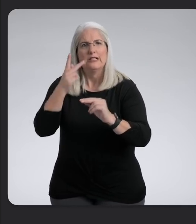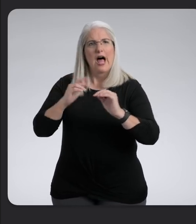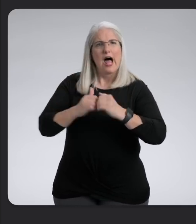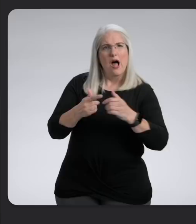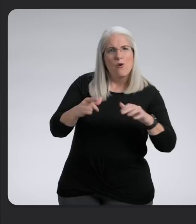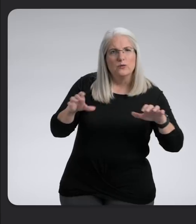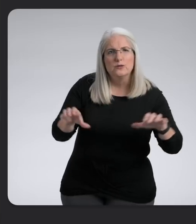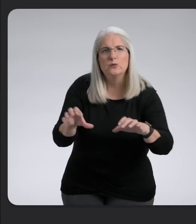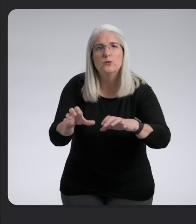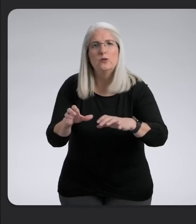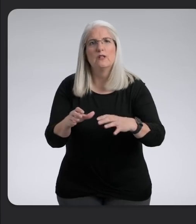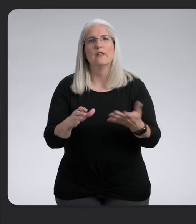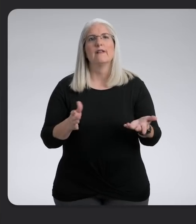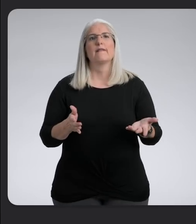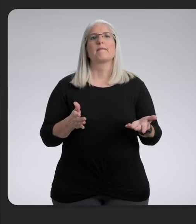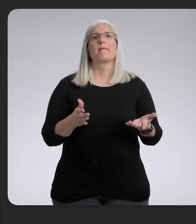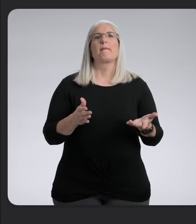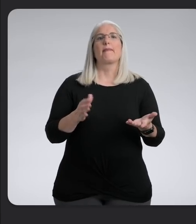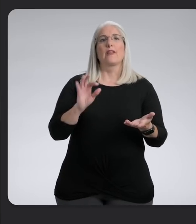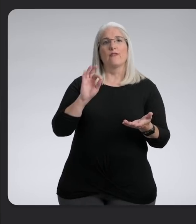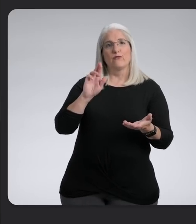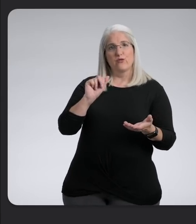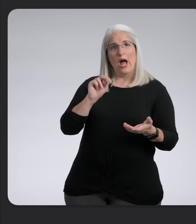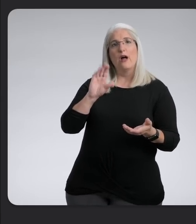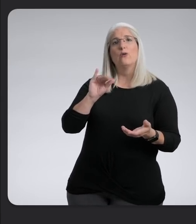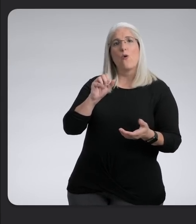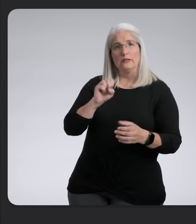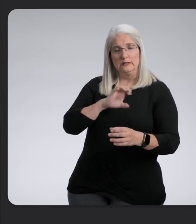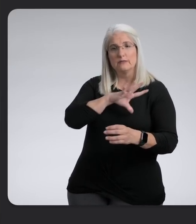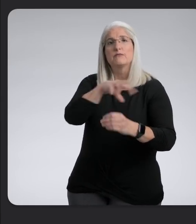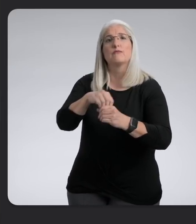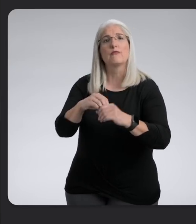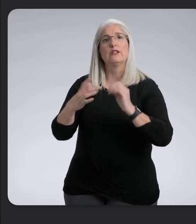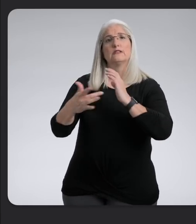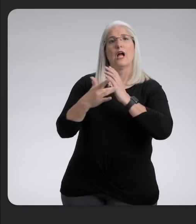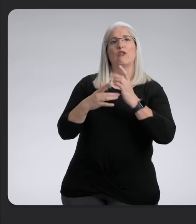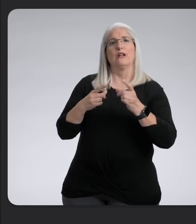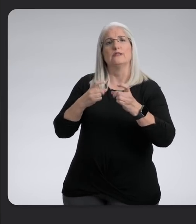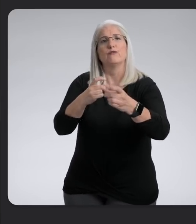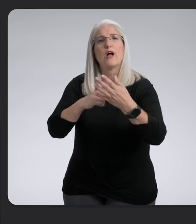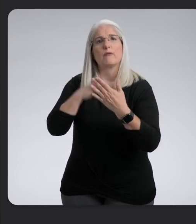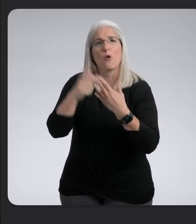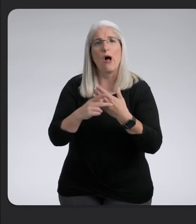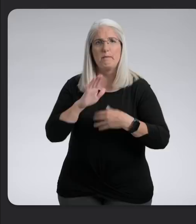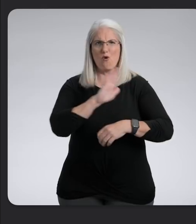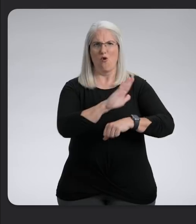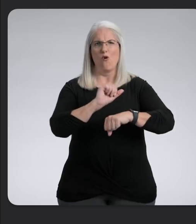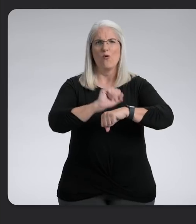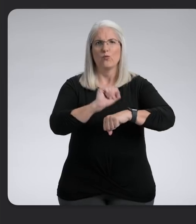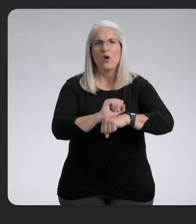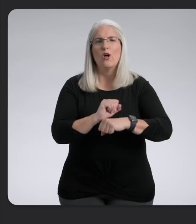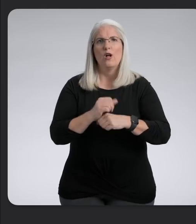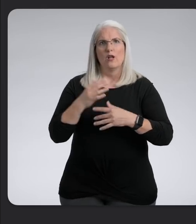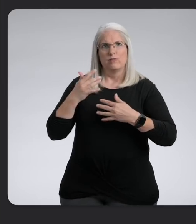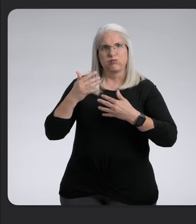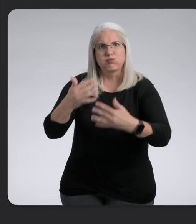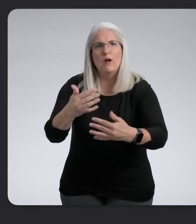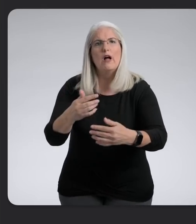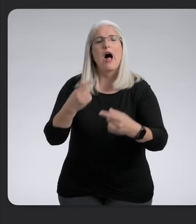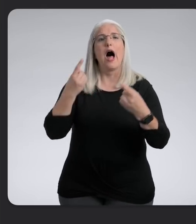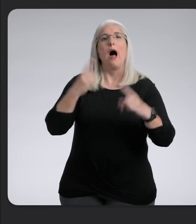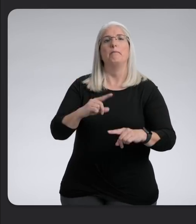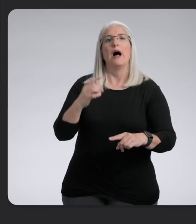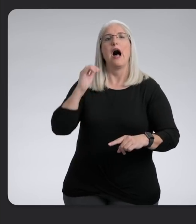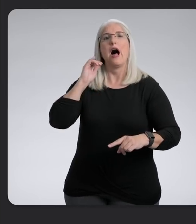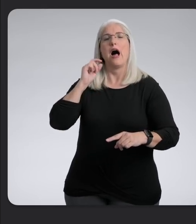Francoise was in the Technology Accelerator program at Hopkins, the work there led to this phone call with Apple. And towards the end of